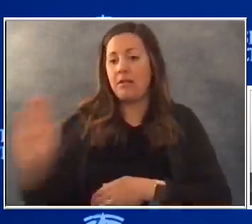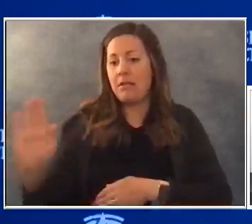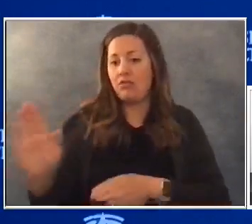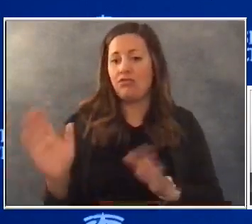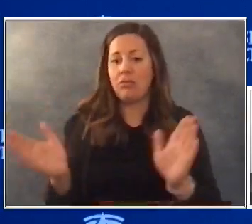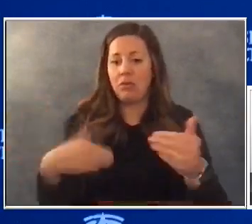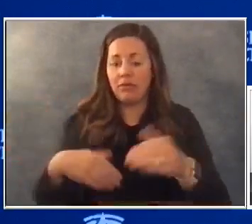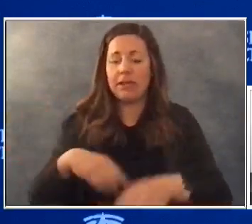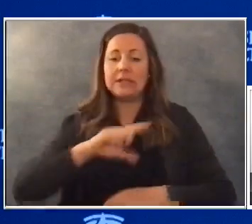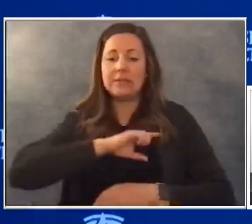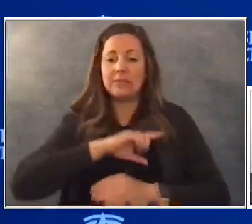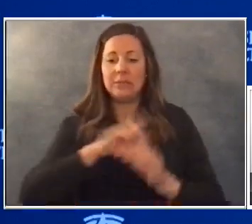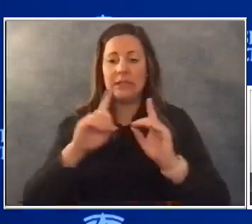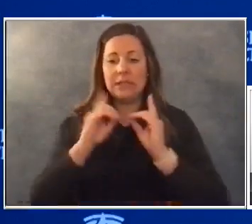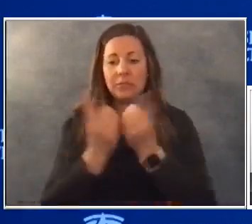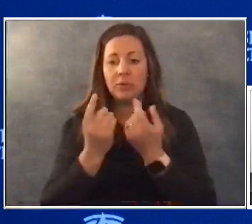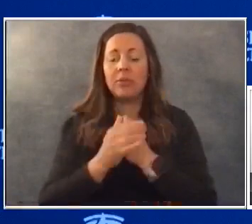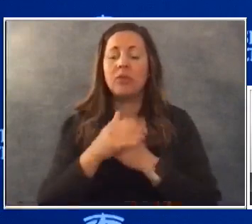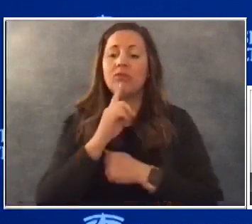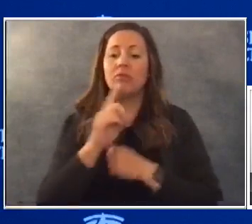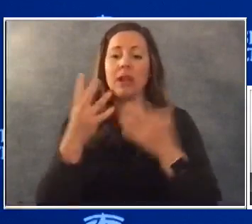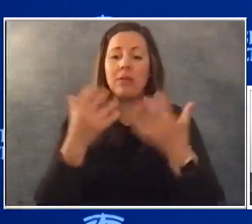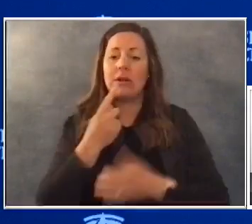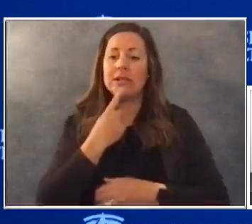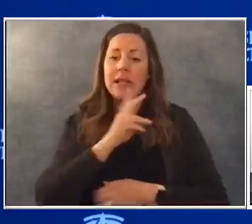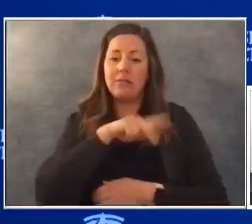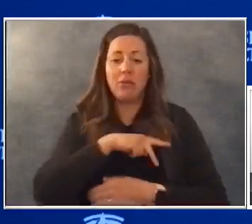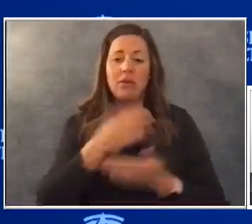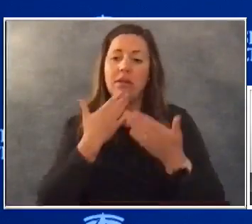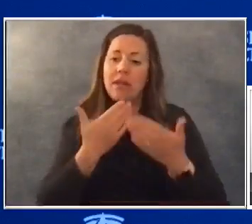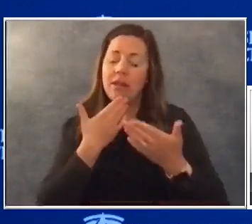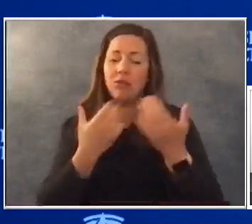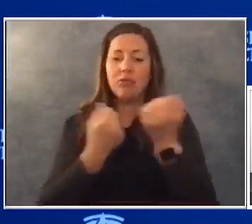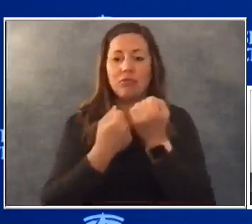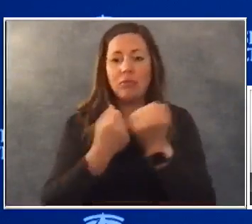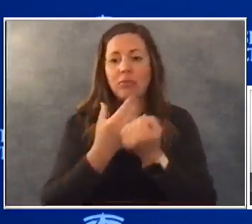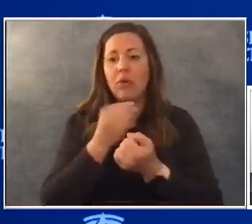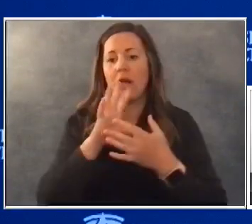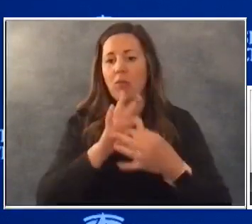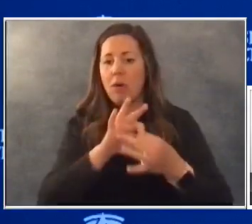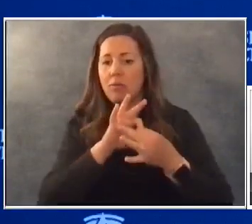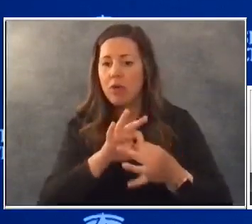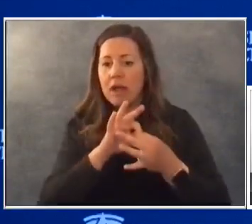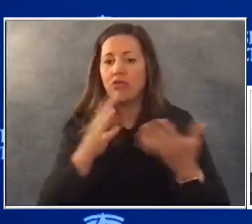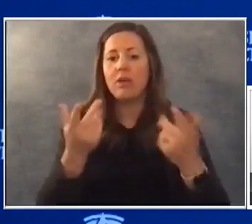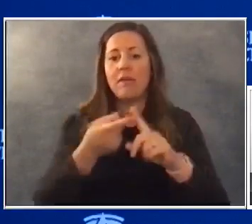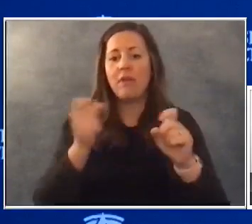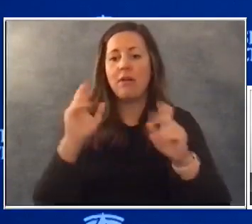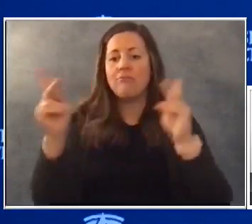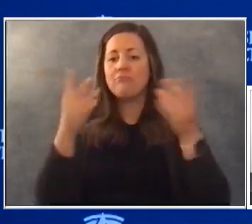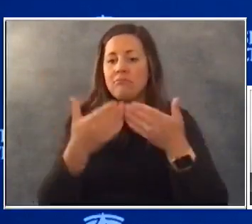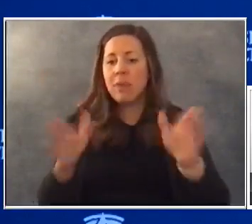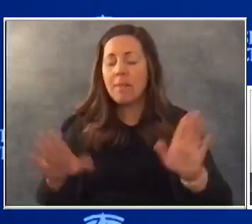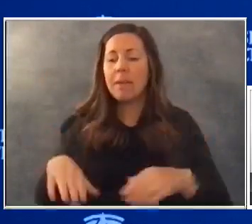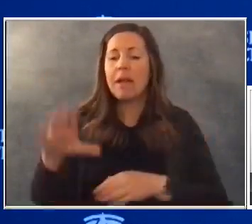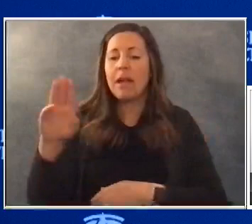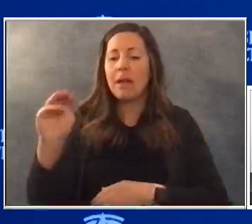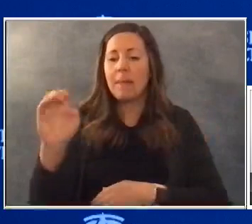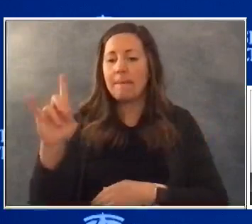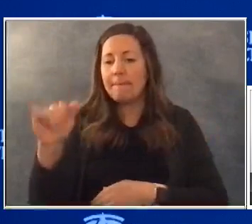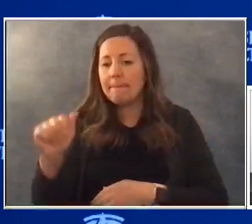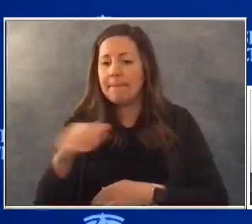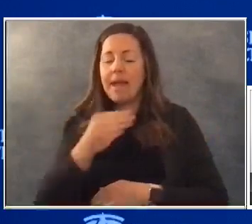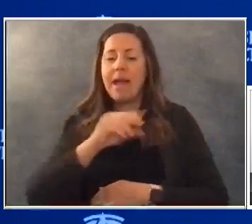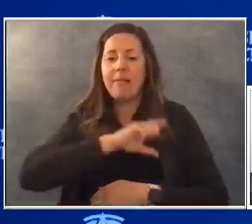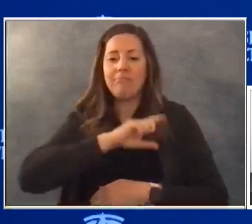Department. I really want to say a personal thank you to the support and cooperation that we got from the public, as well as the media, as well as the police departments